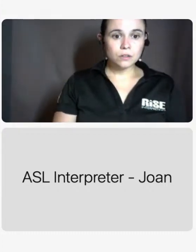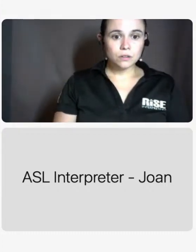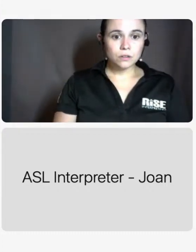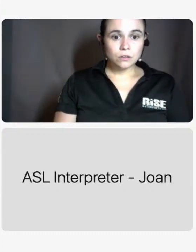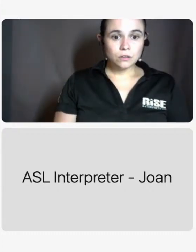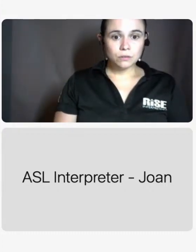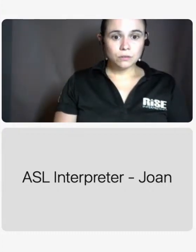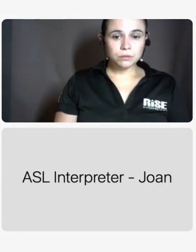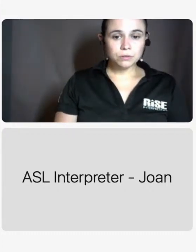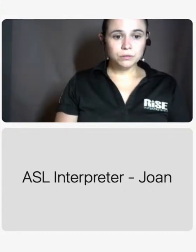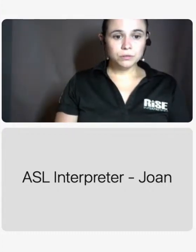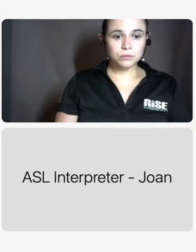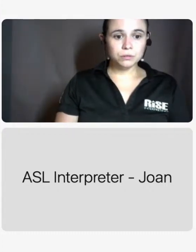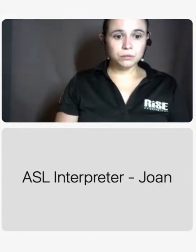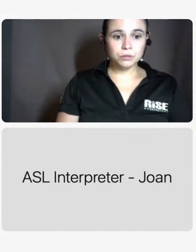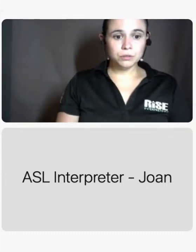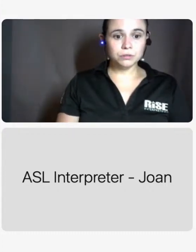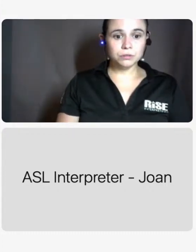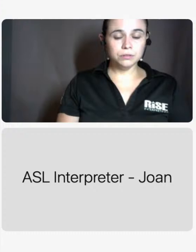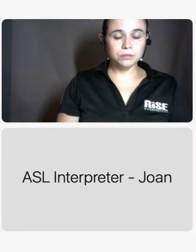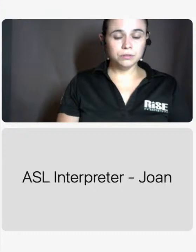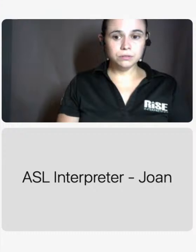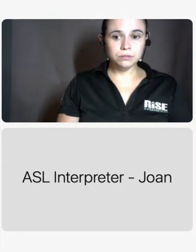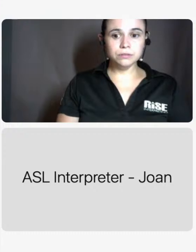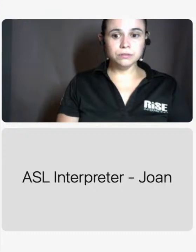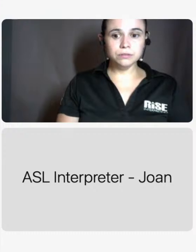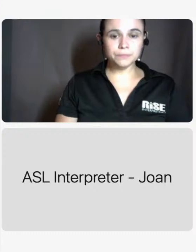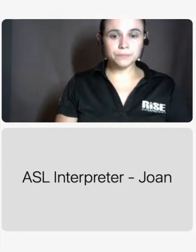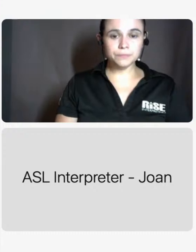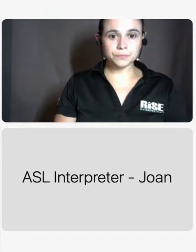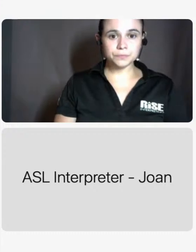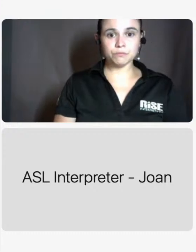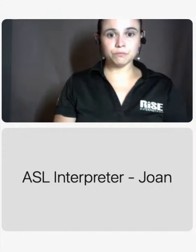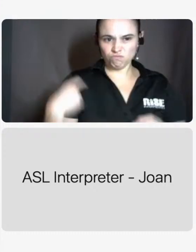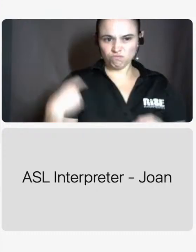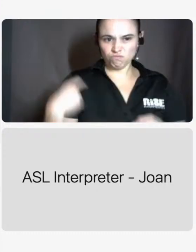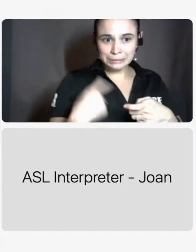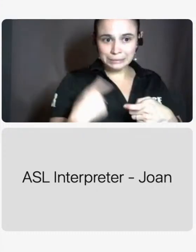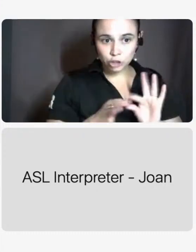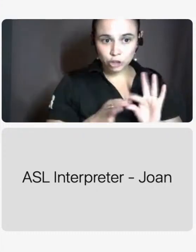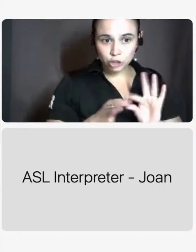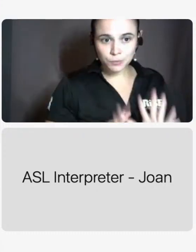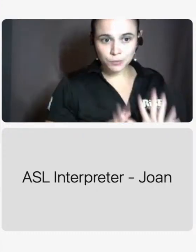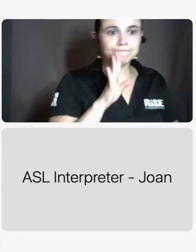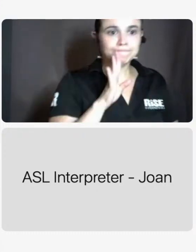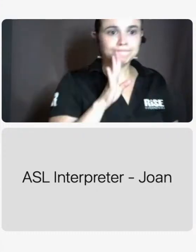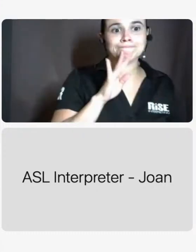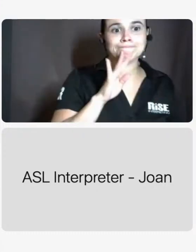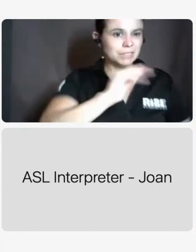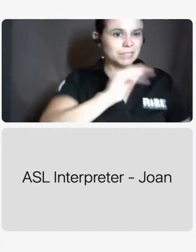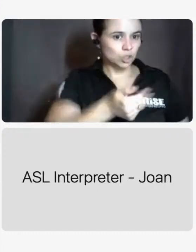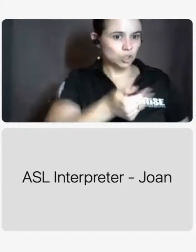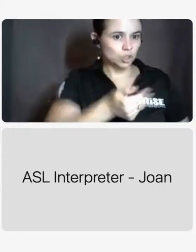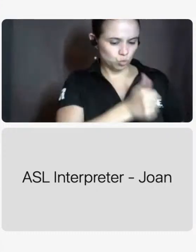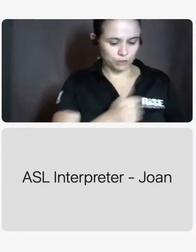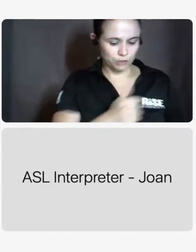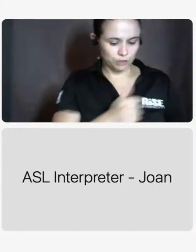Hola, mi nombre es Abigail. Seré la intérprete. Si necesitan ayuda en español, me pueden encontrar en la entrada. Gracias.